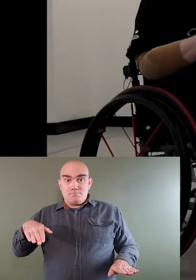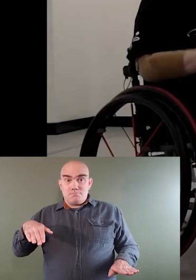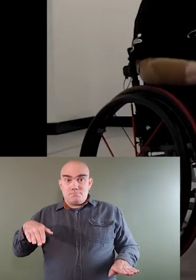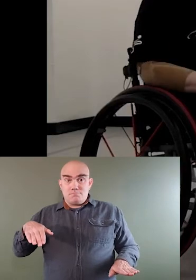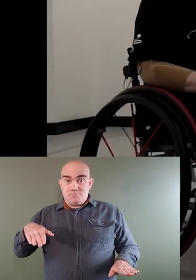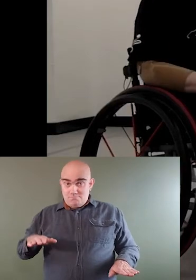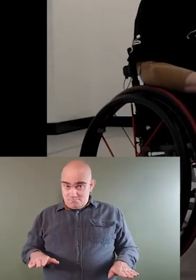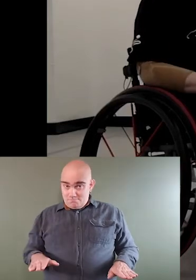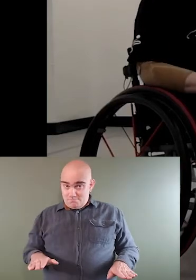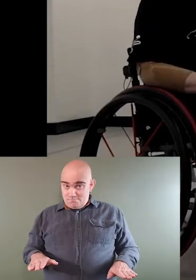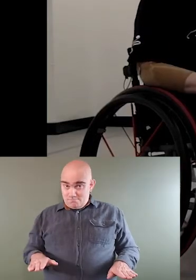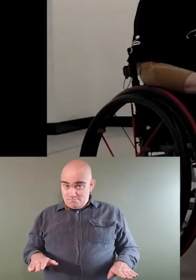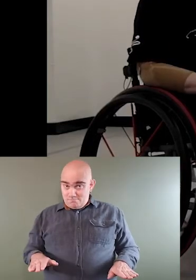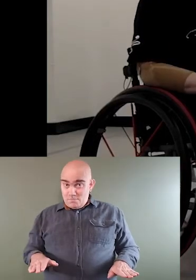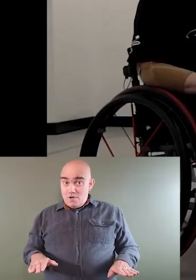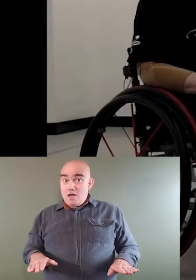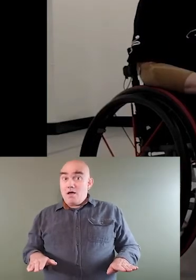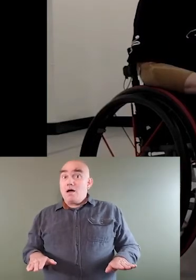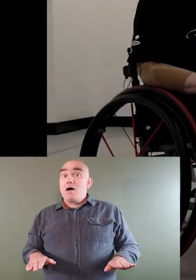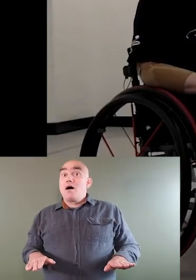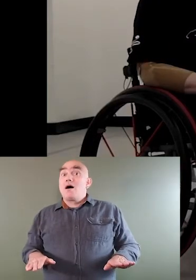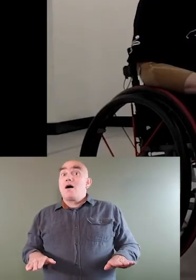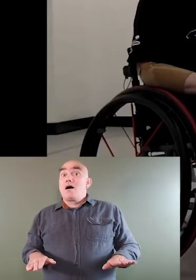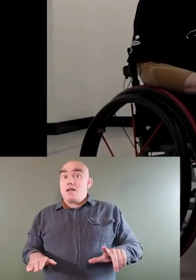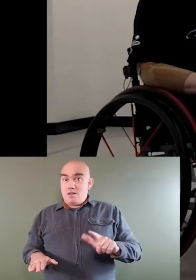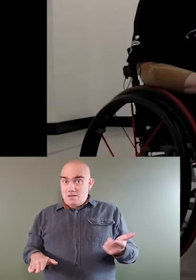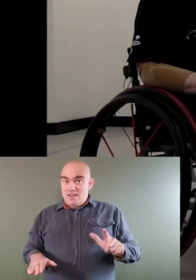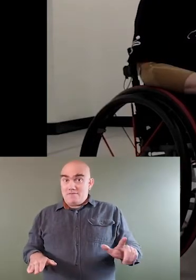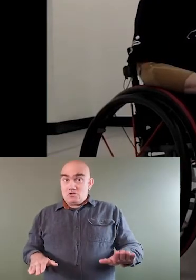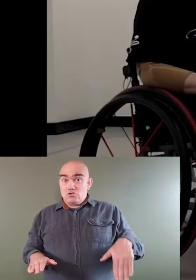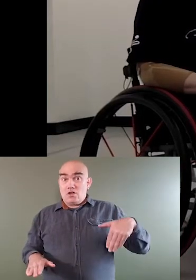and we replace step. Left side.